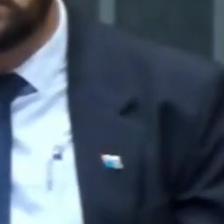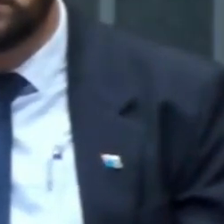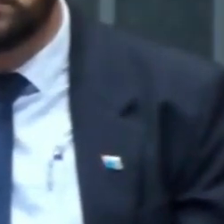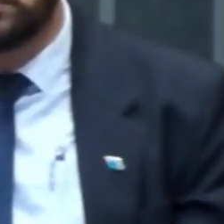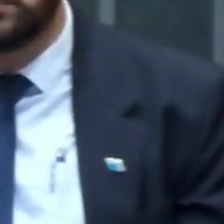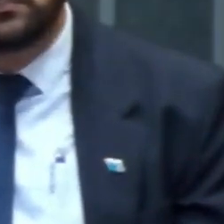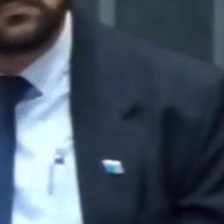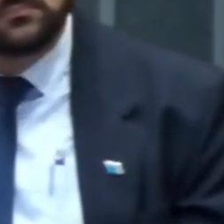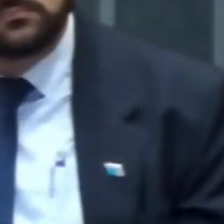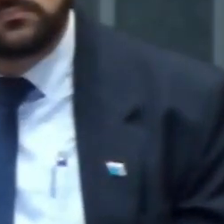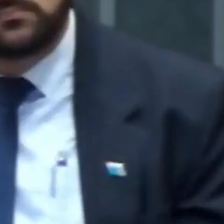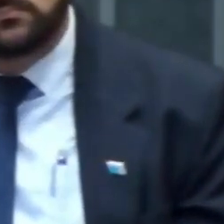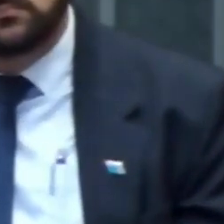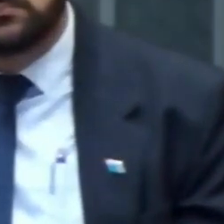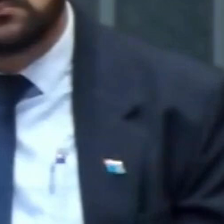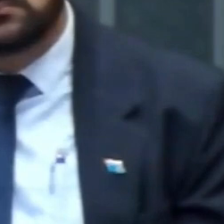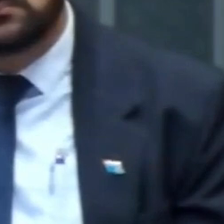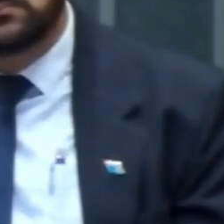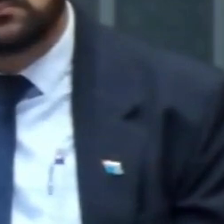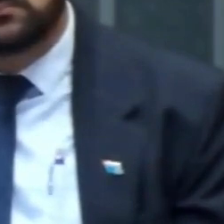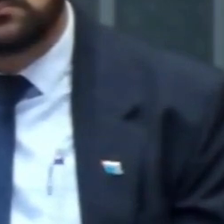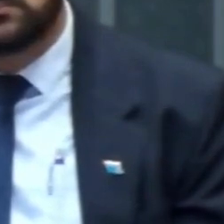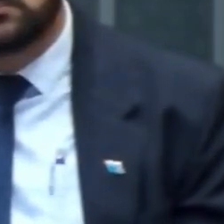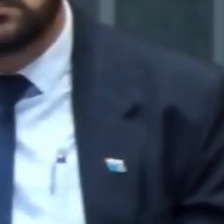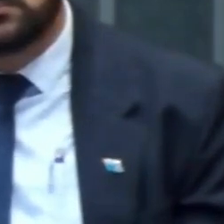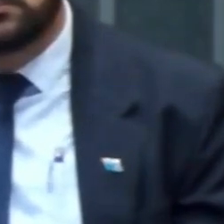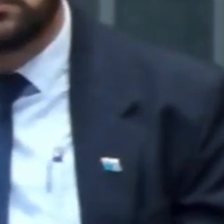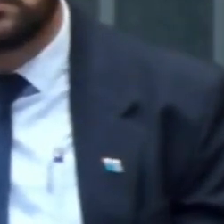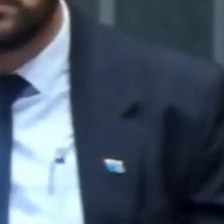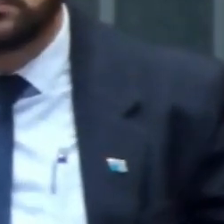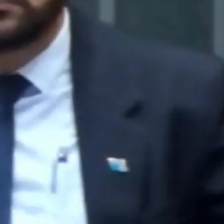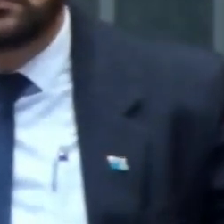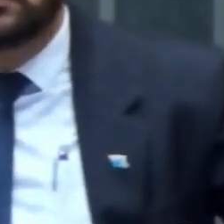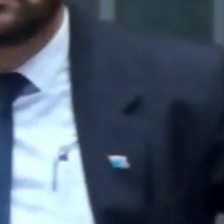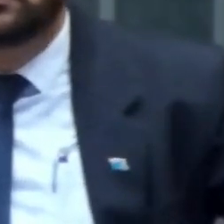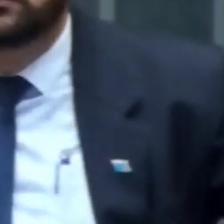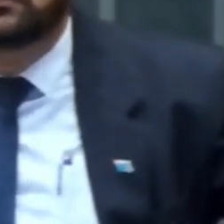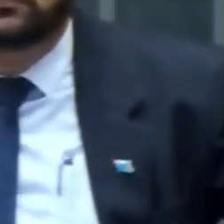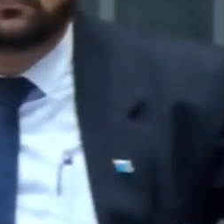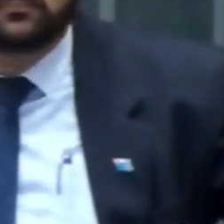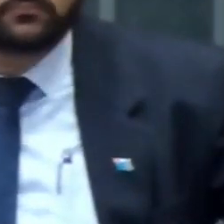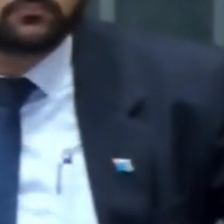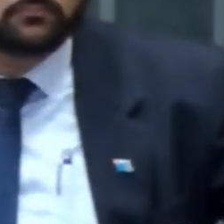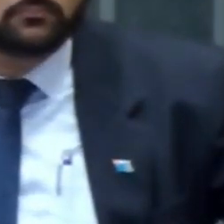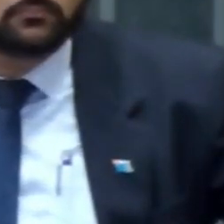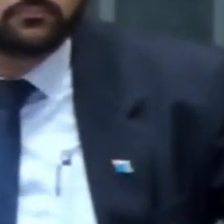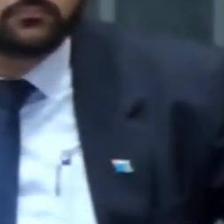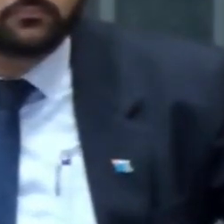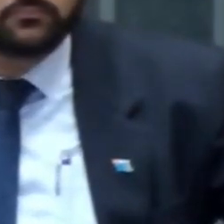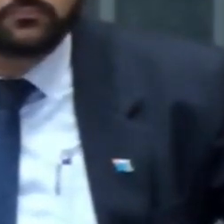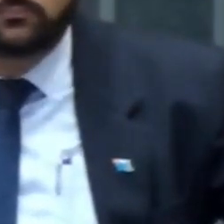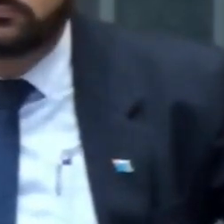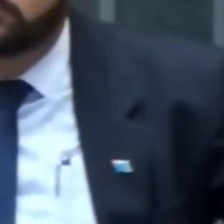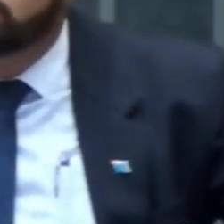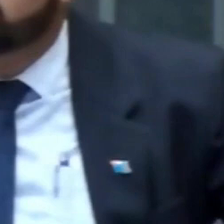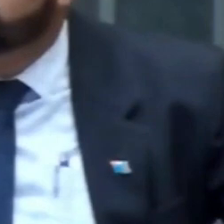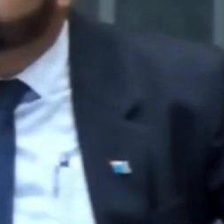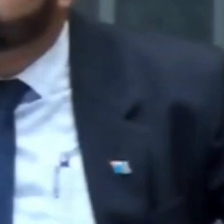So once we fight this NCD, we must remember that the emerging threat of communicable